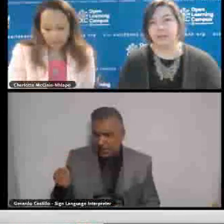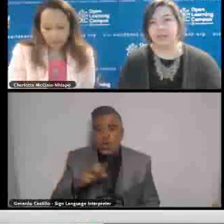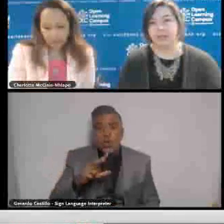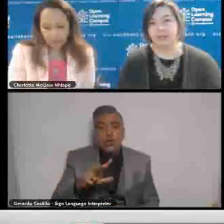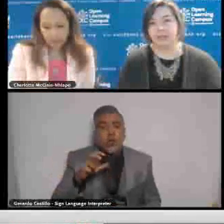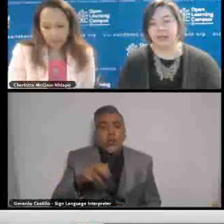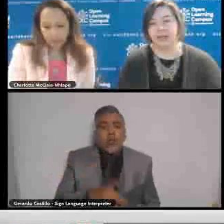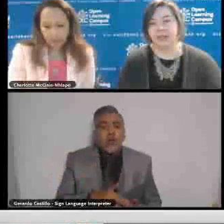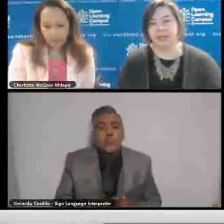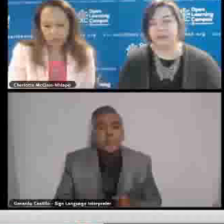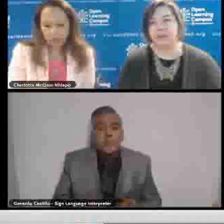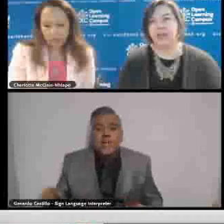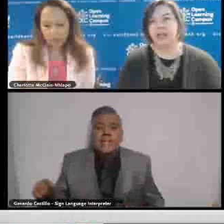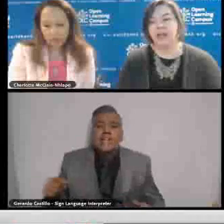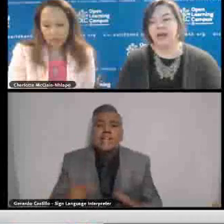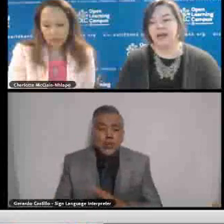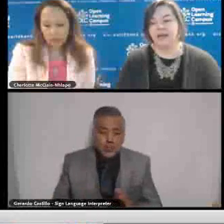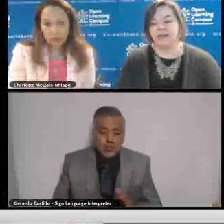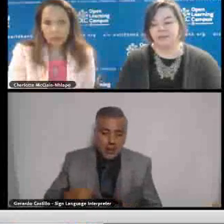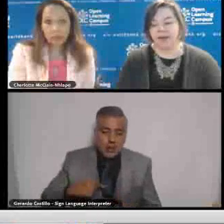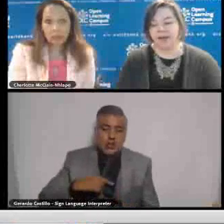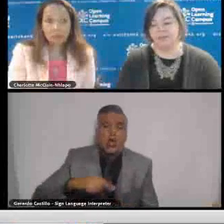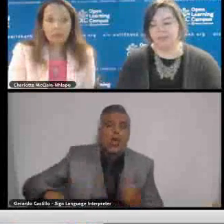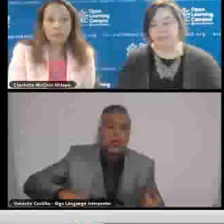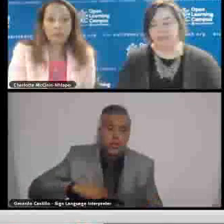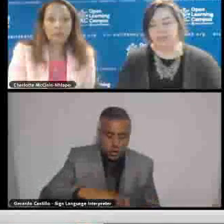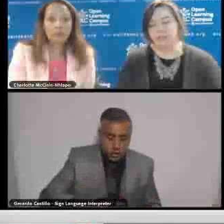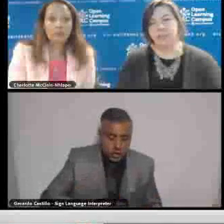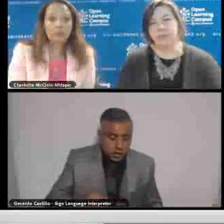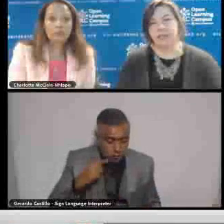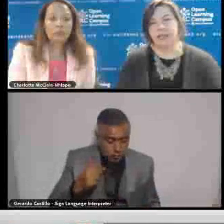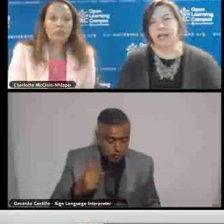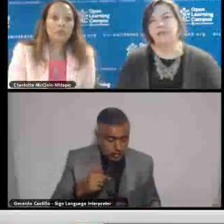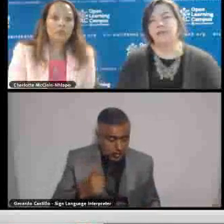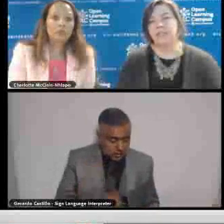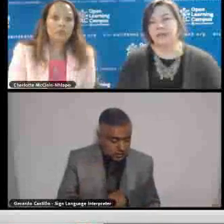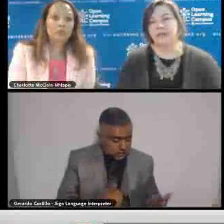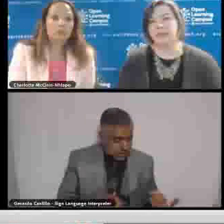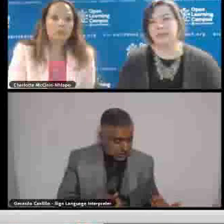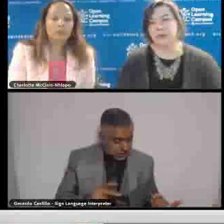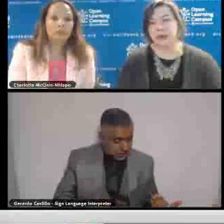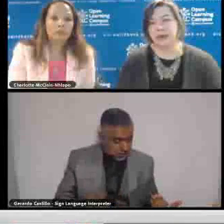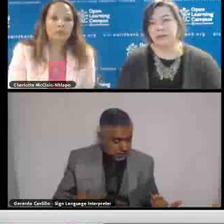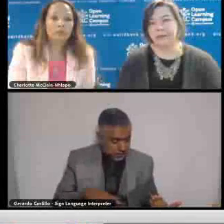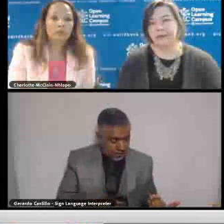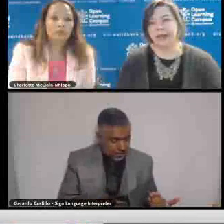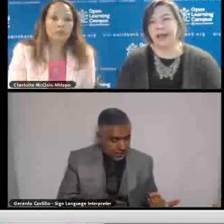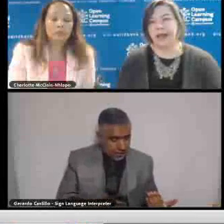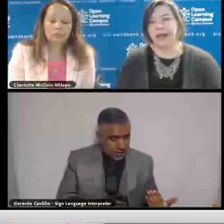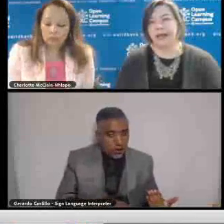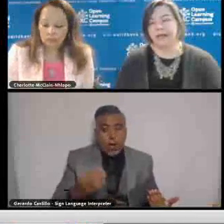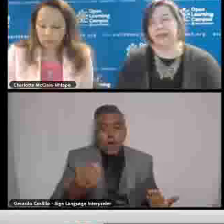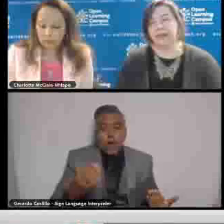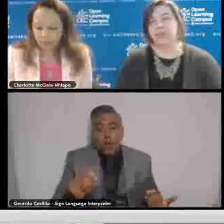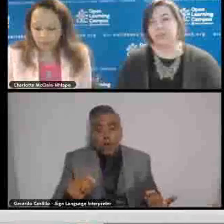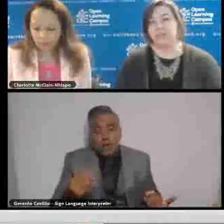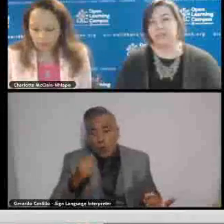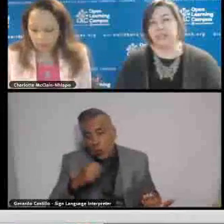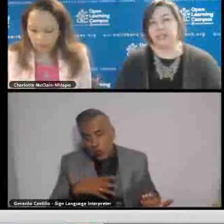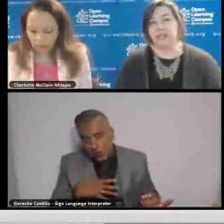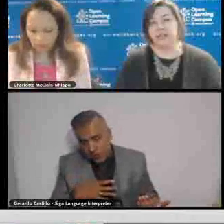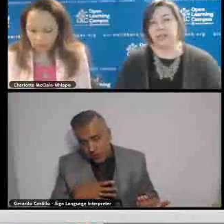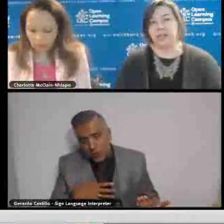killed by the cyclone, and for every 15 people that died, 14 of those were women. And so that's a huge